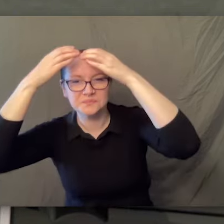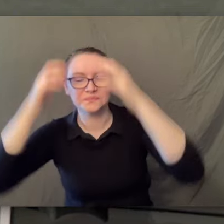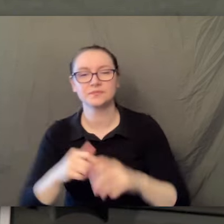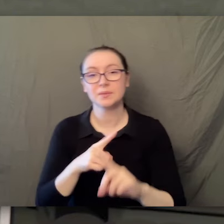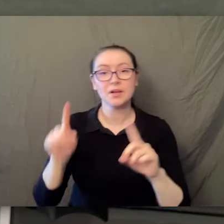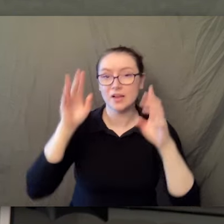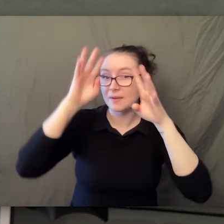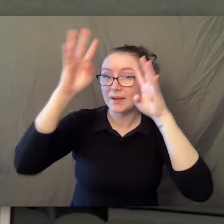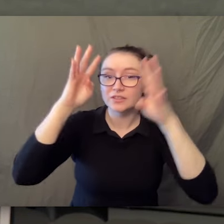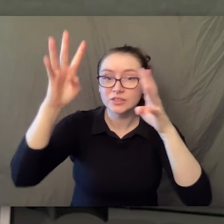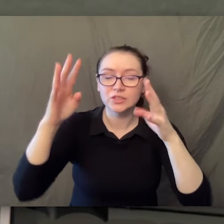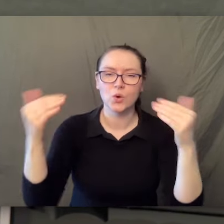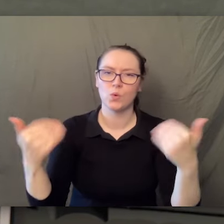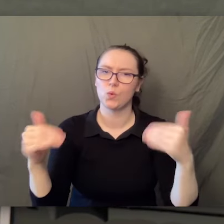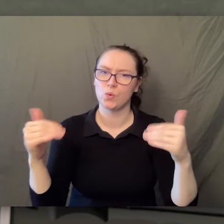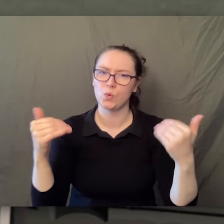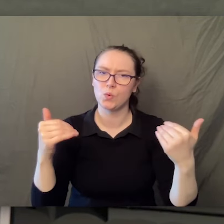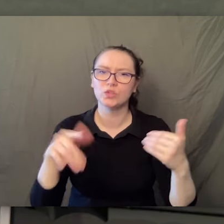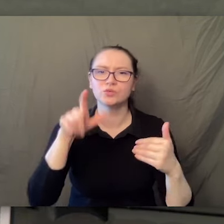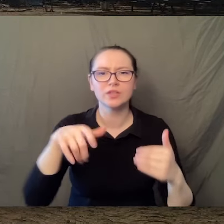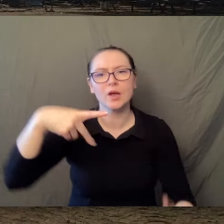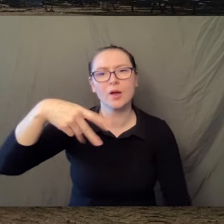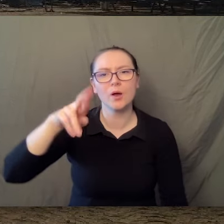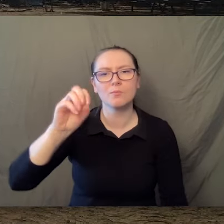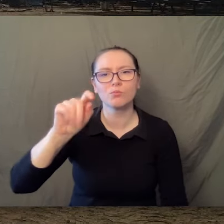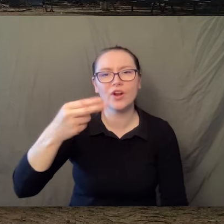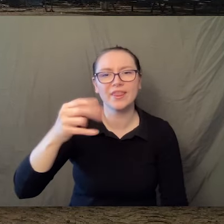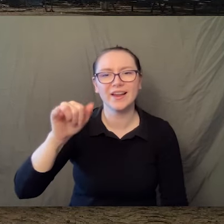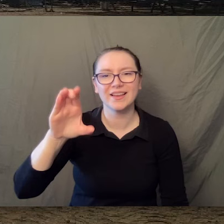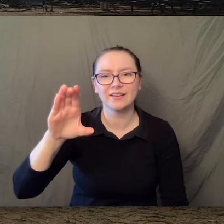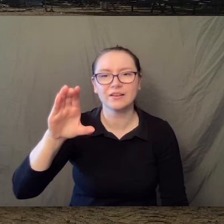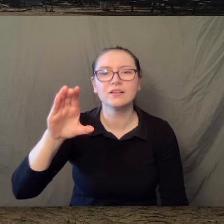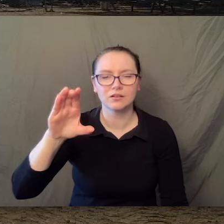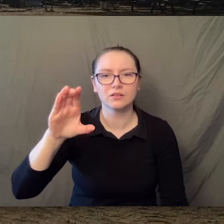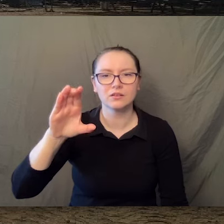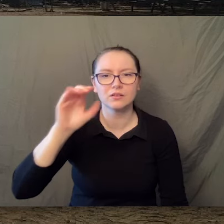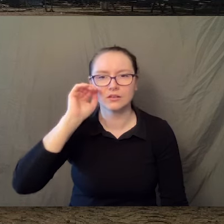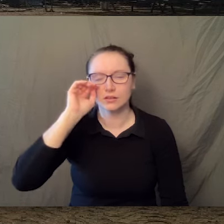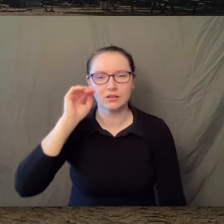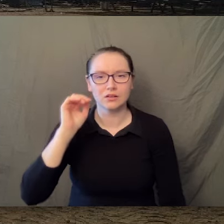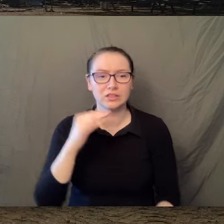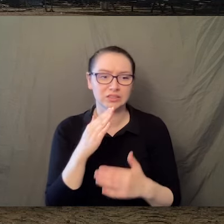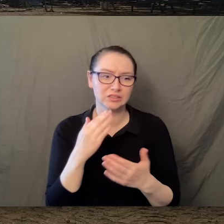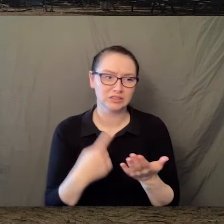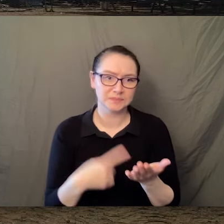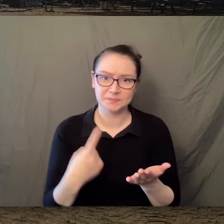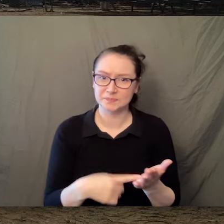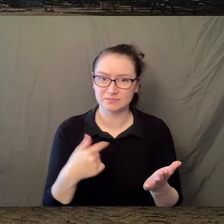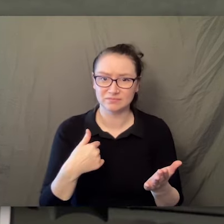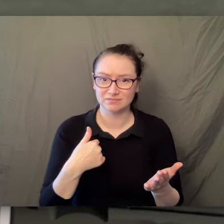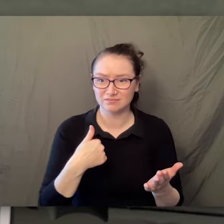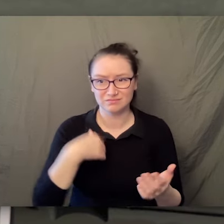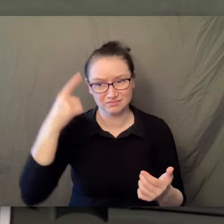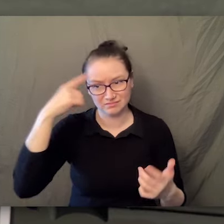that, imagination is one thing, but you almost had to be prophetic to be effective designing the landing barge. Some days, I really didn't